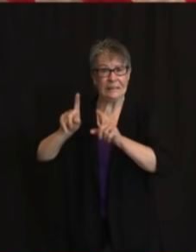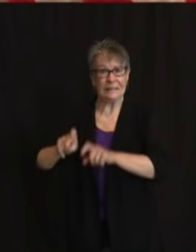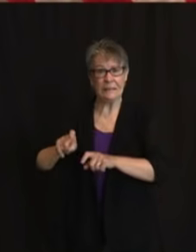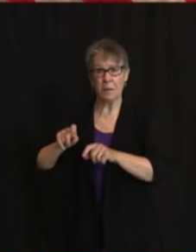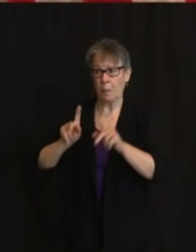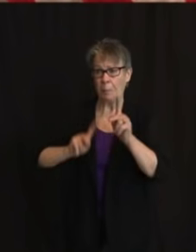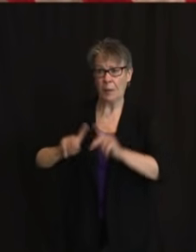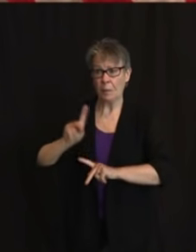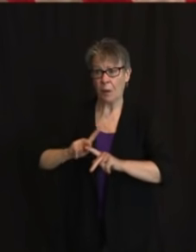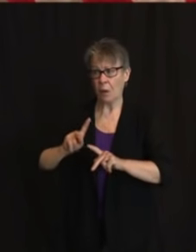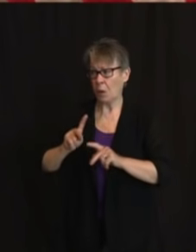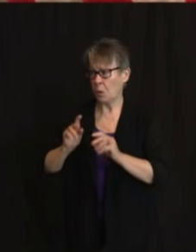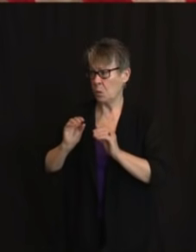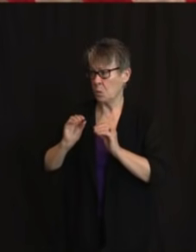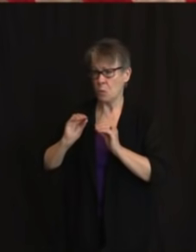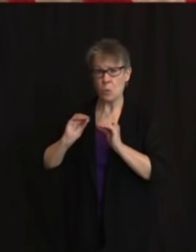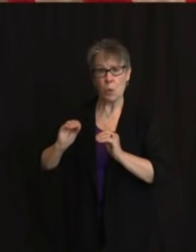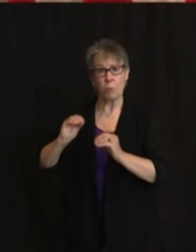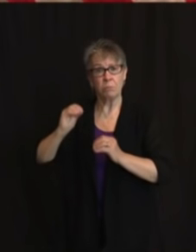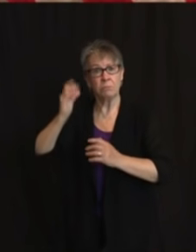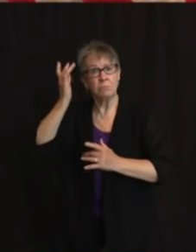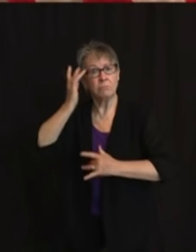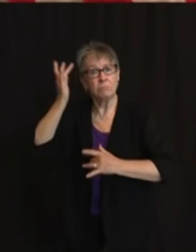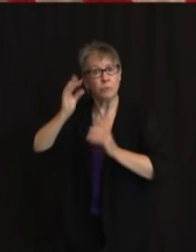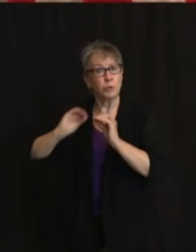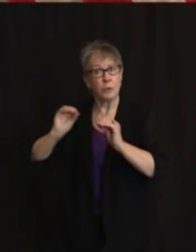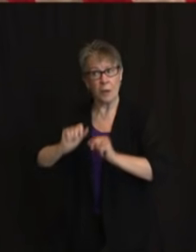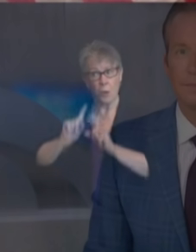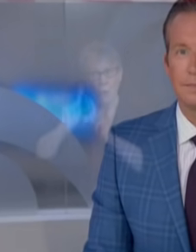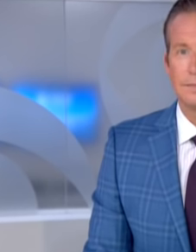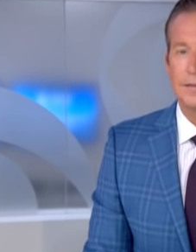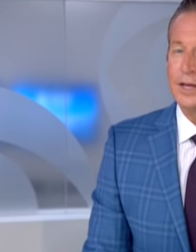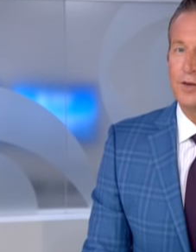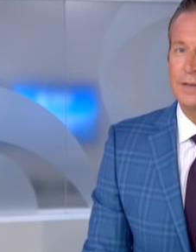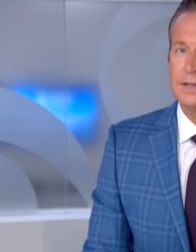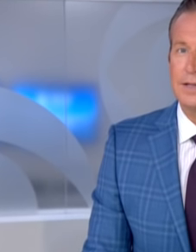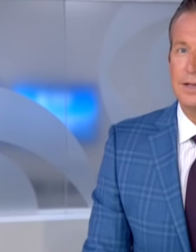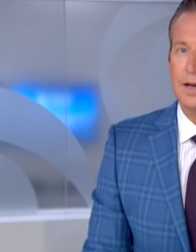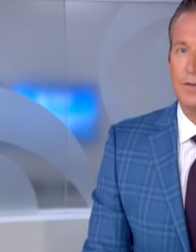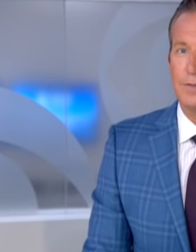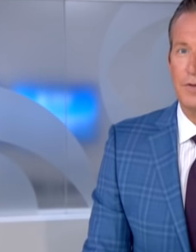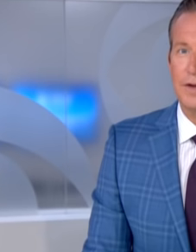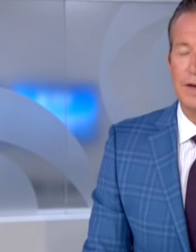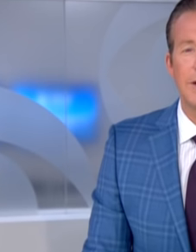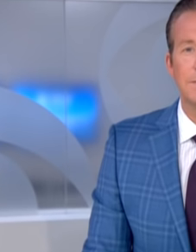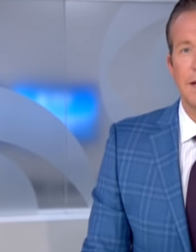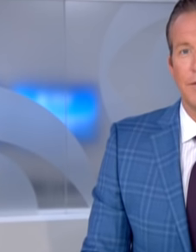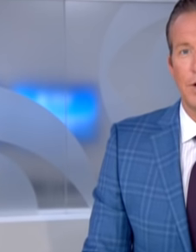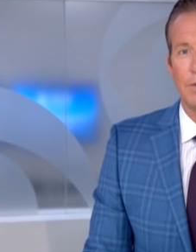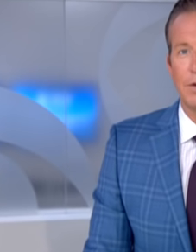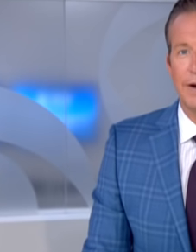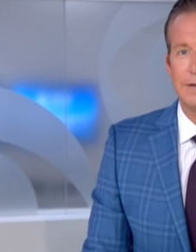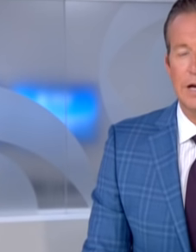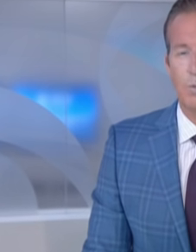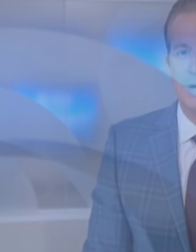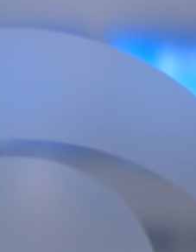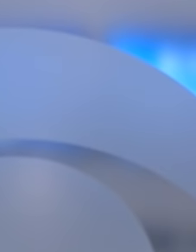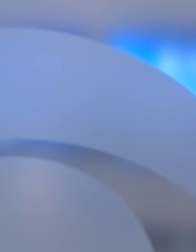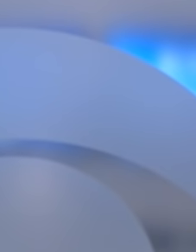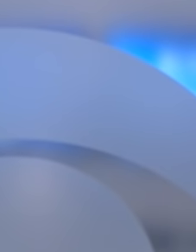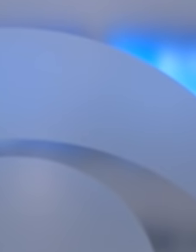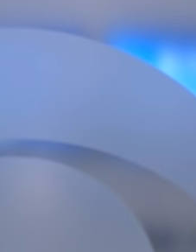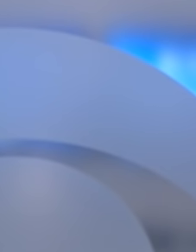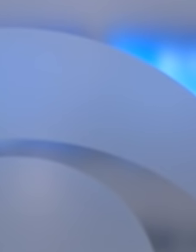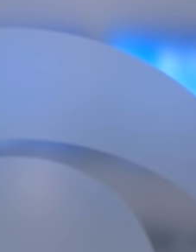and staff at Andover Subacute getting tested after it's become clear the virus was prevalent? You've been listening to Governor Murphy give an update on the coronavirus outbreak